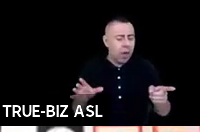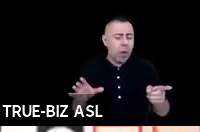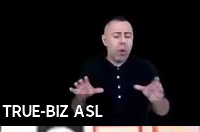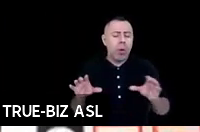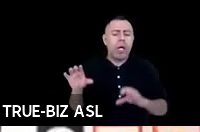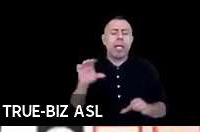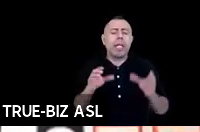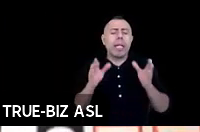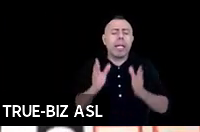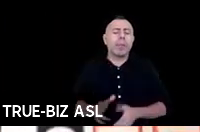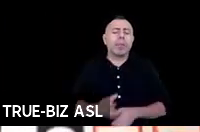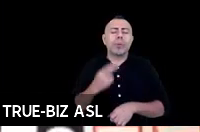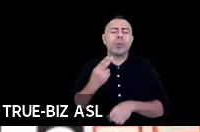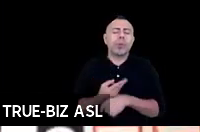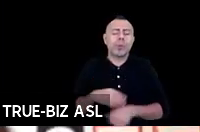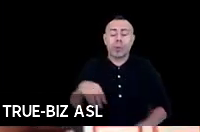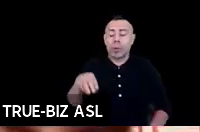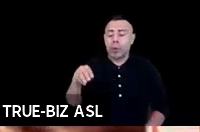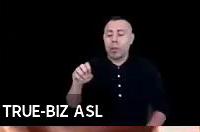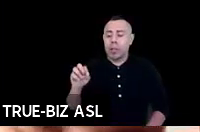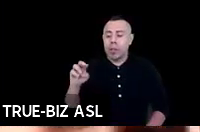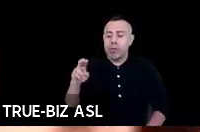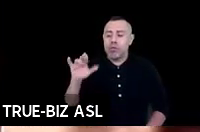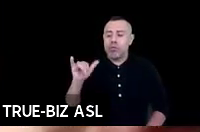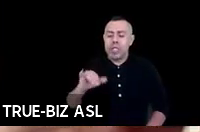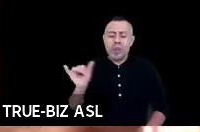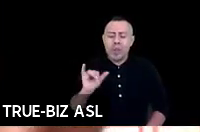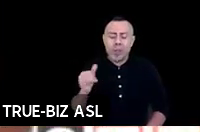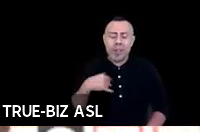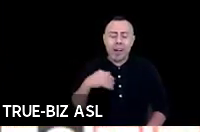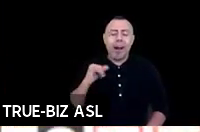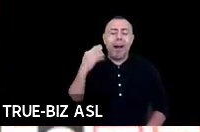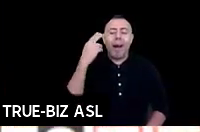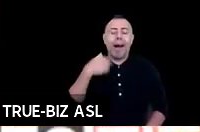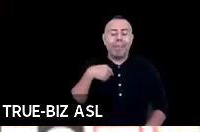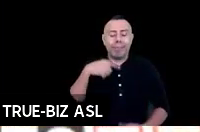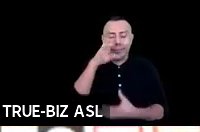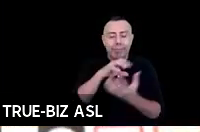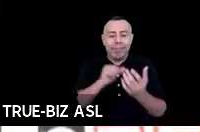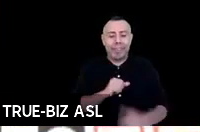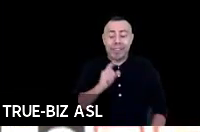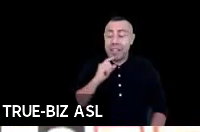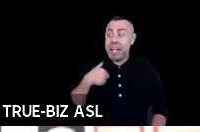mercury. That actually makes me happy now. I also just realized that